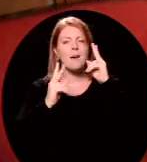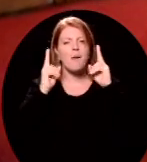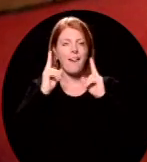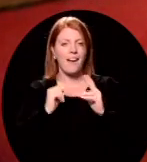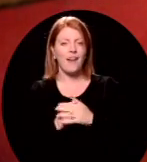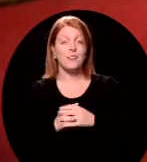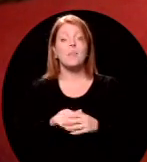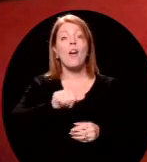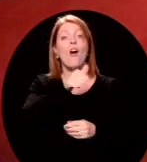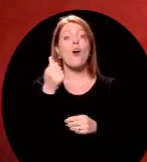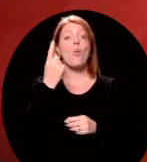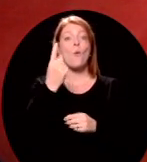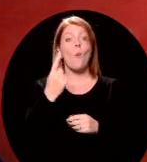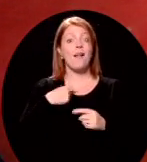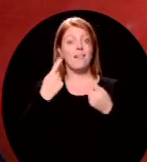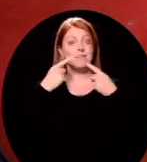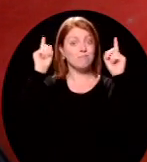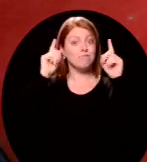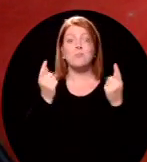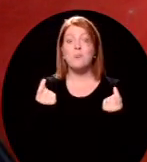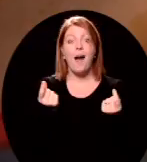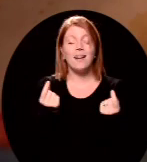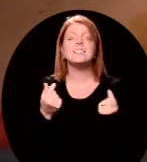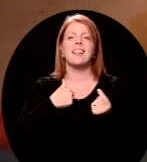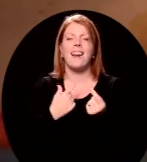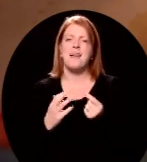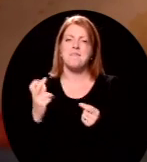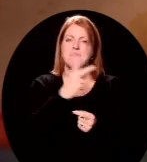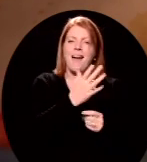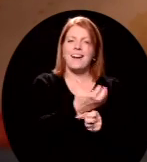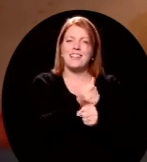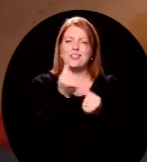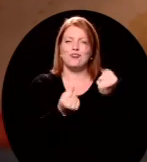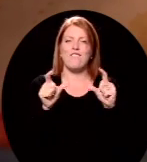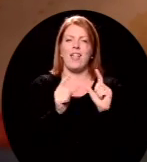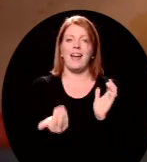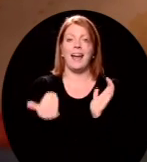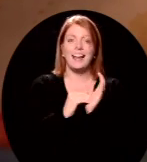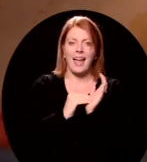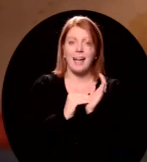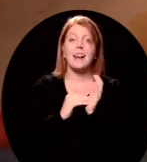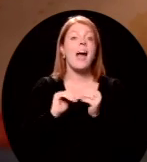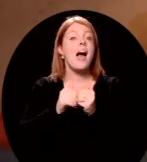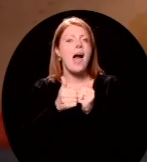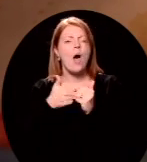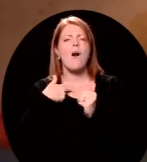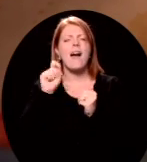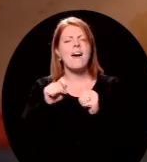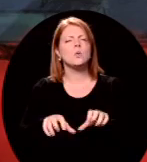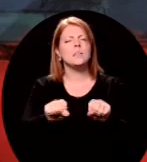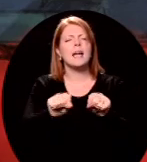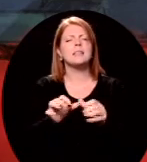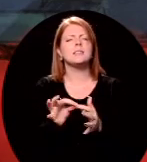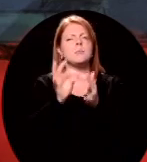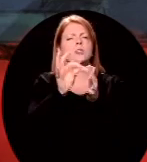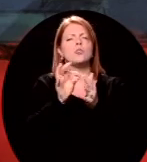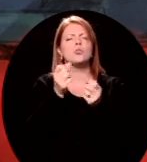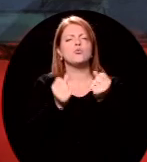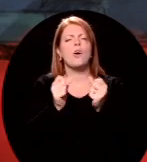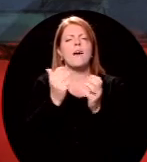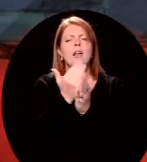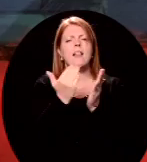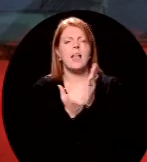Another big accomplishment I made was being able to go back and get my license again. In order to do that, I had to take an